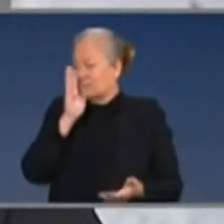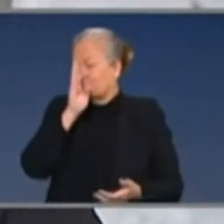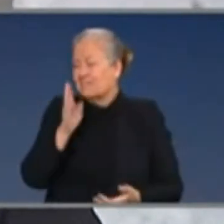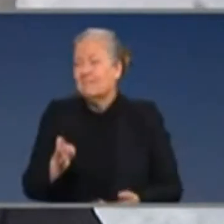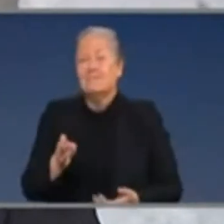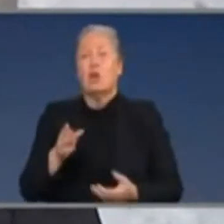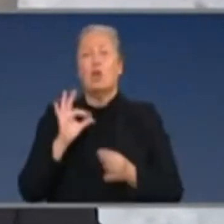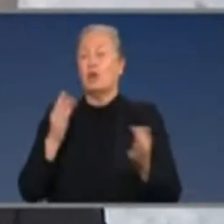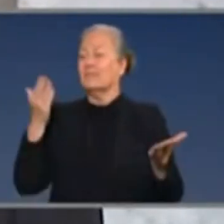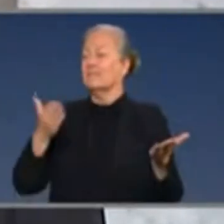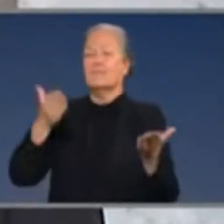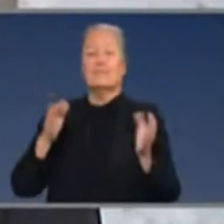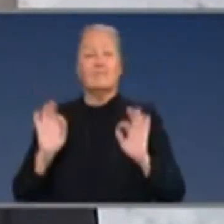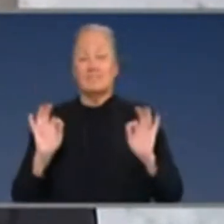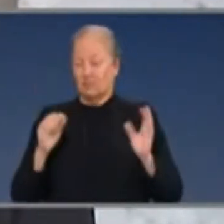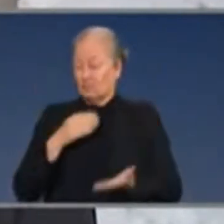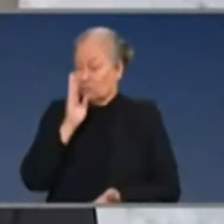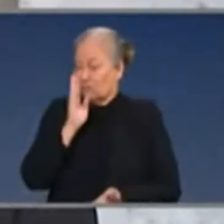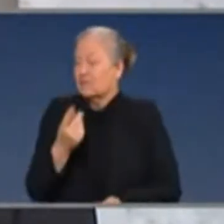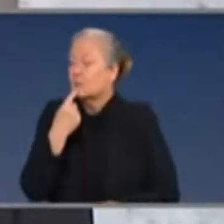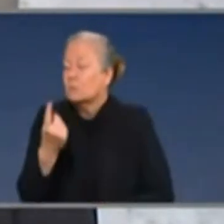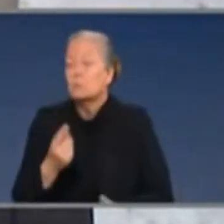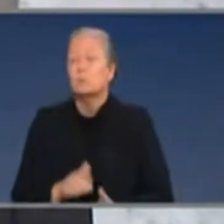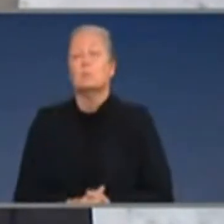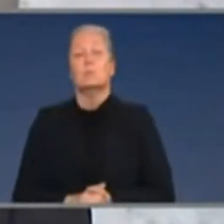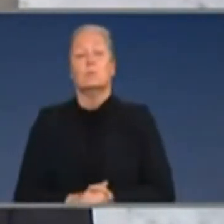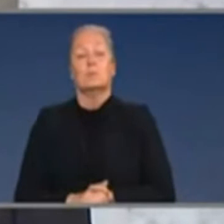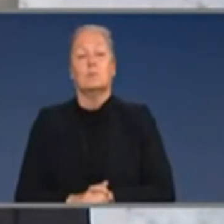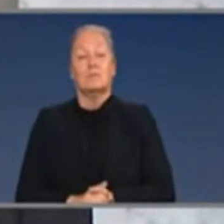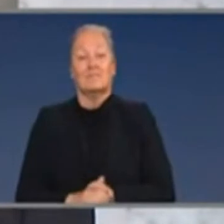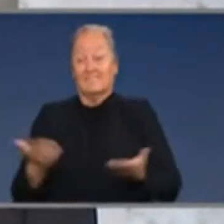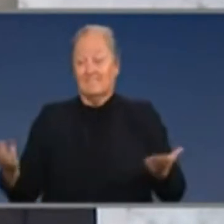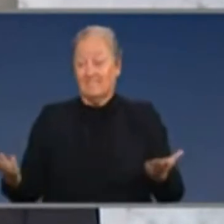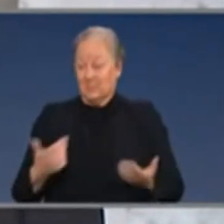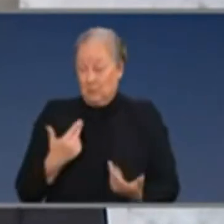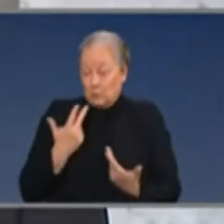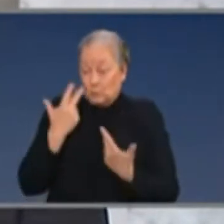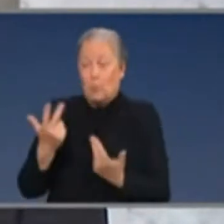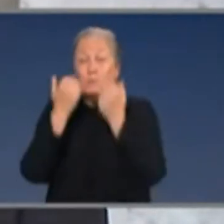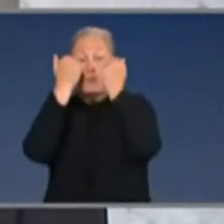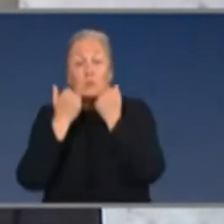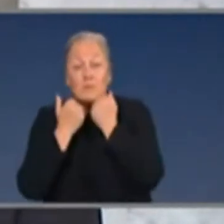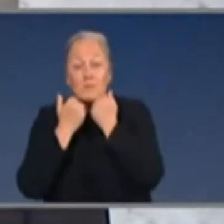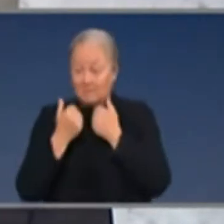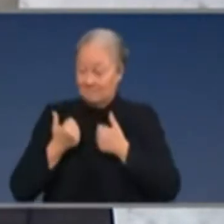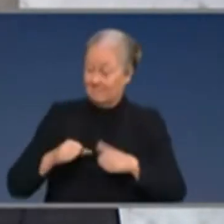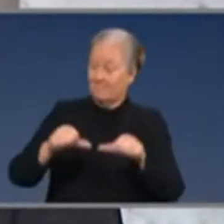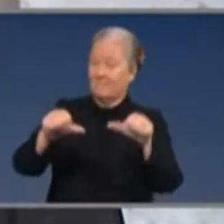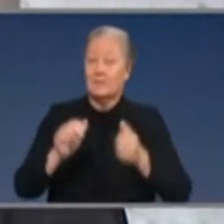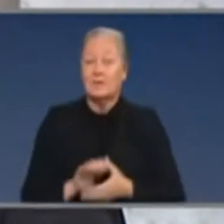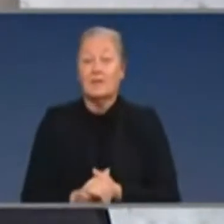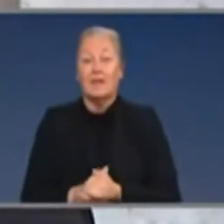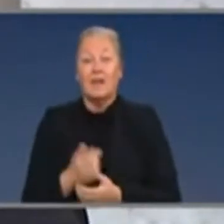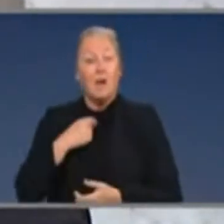issues, and I think what we're practically demonstrating is that model is already working. It is already occurring, and I